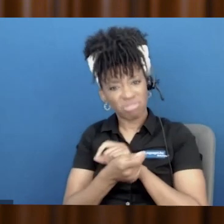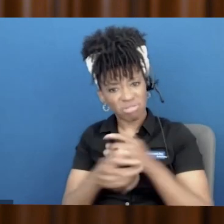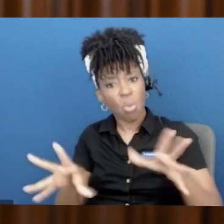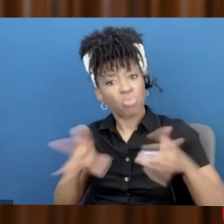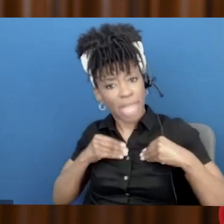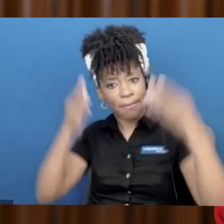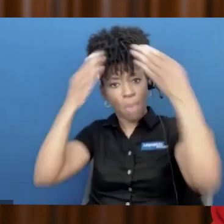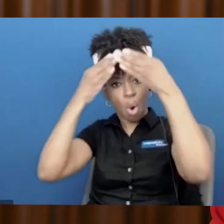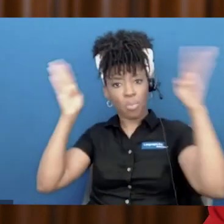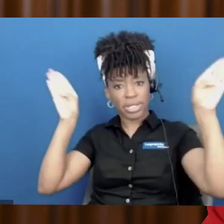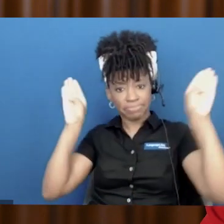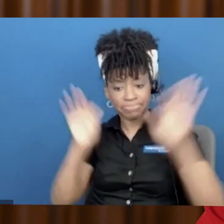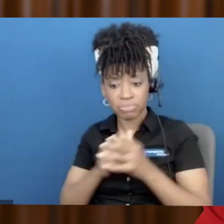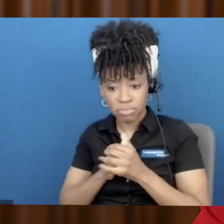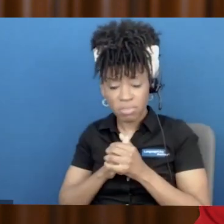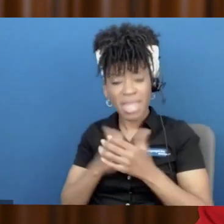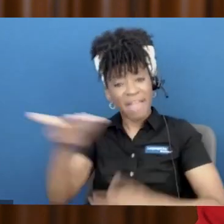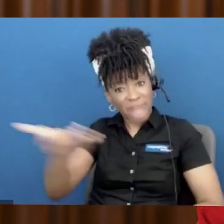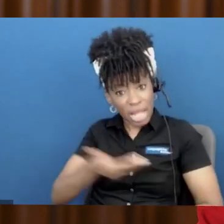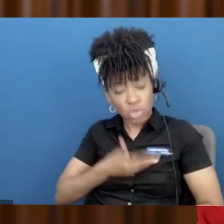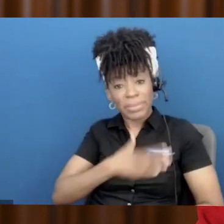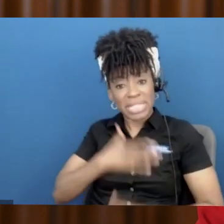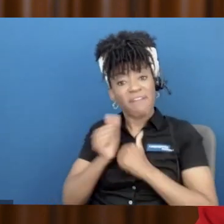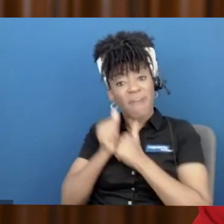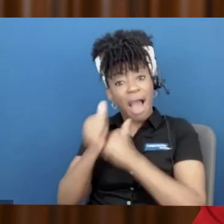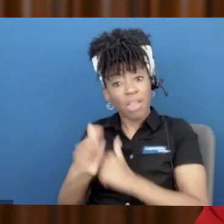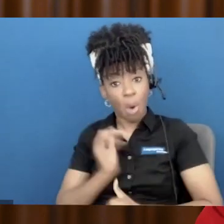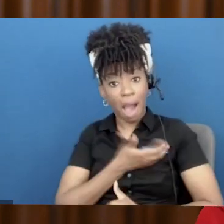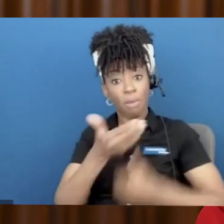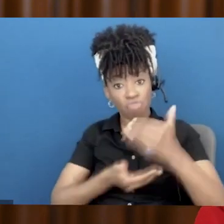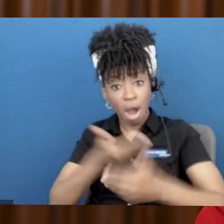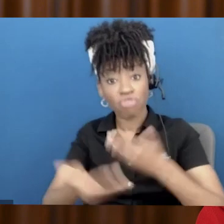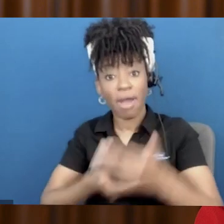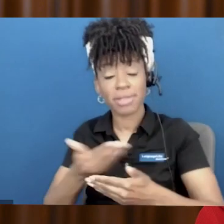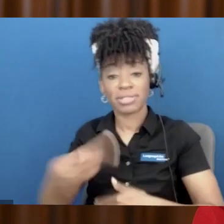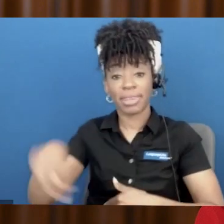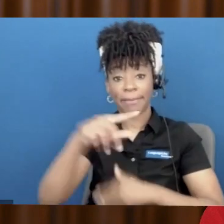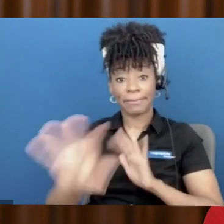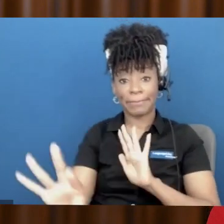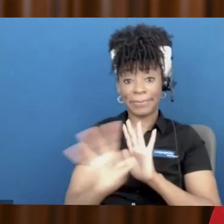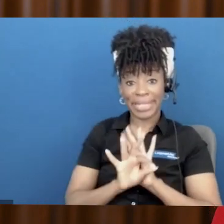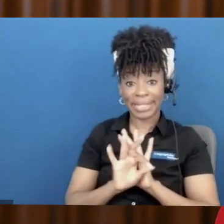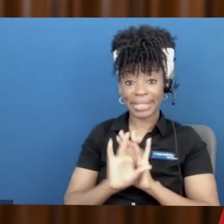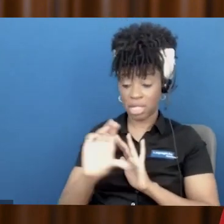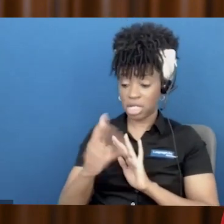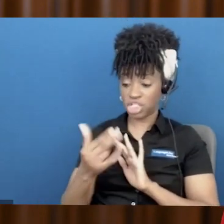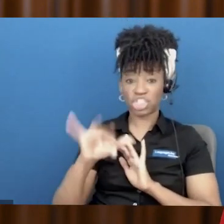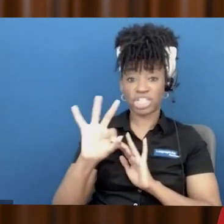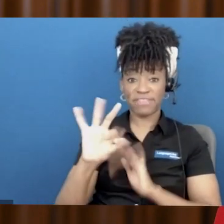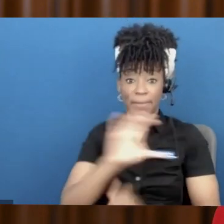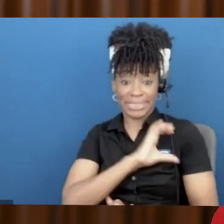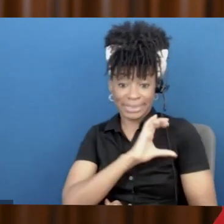I invite you to follow the progress of the Independent Police and Fire Commission as they solicit public input into their search for a new